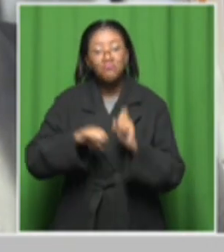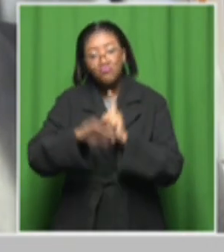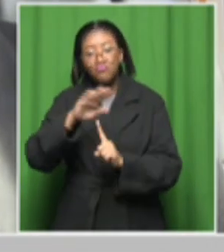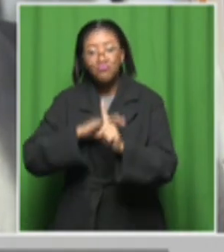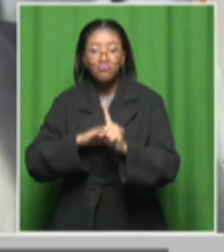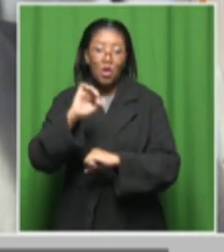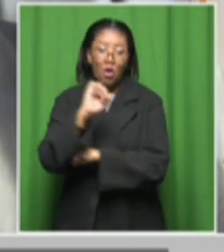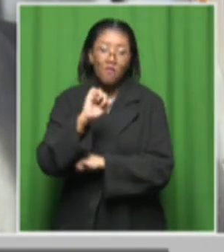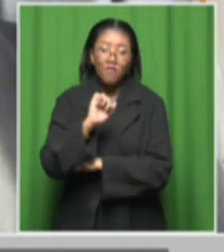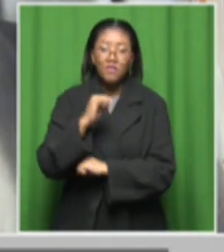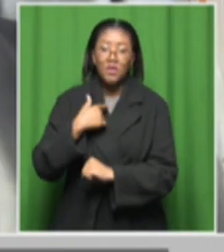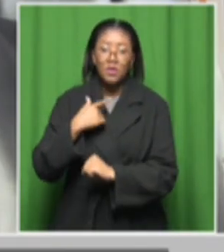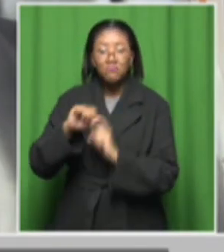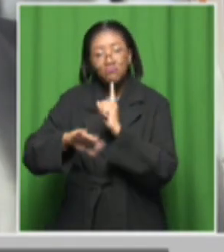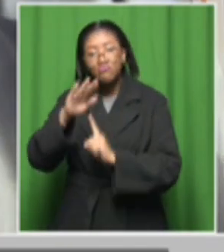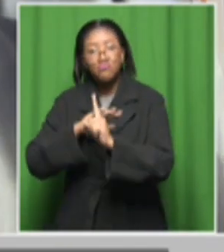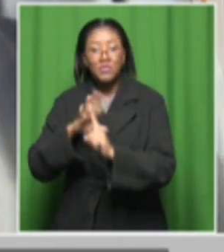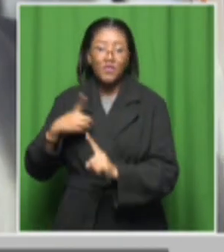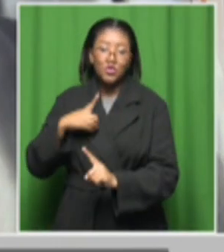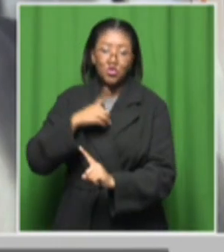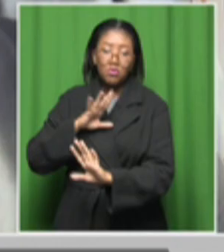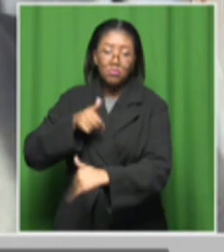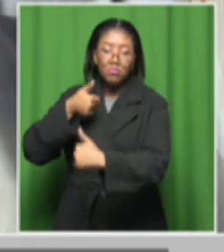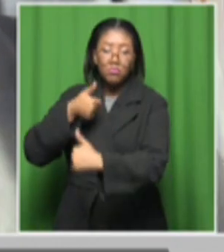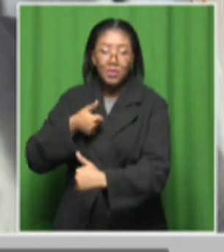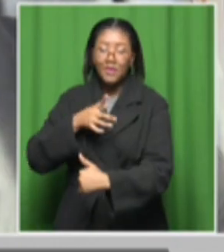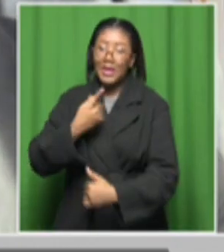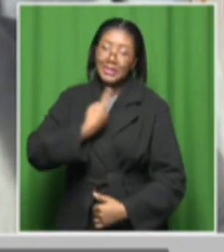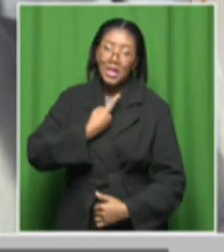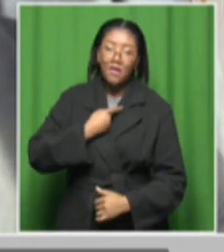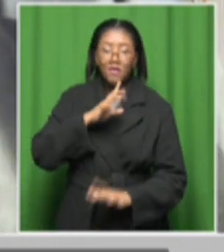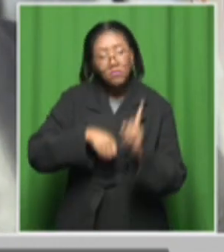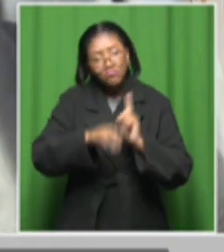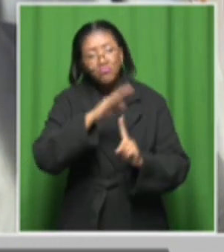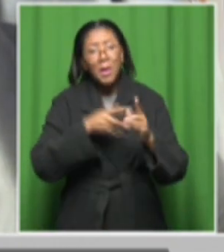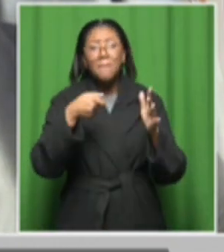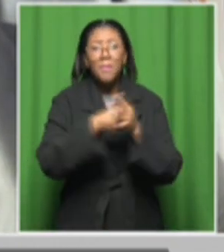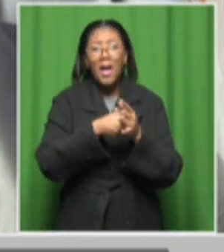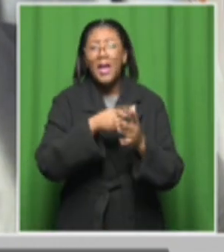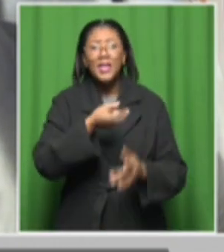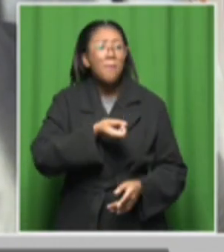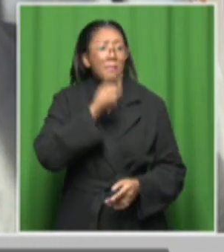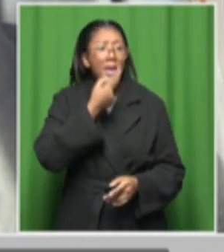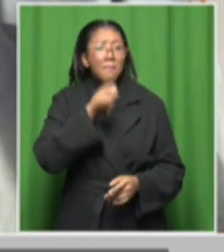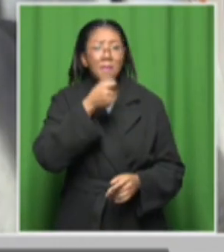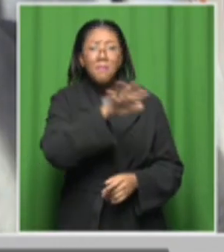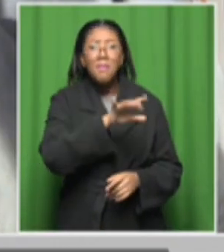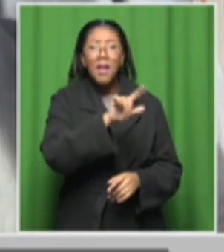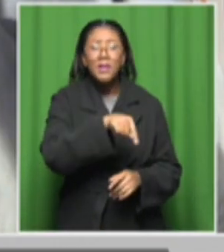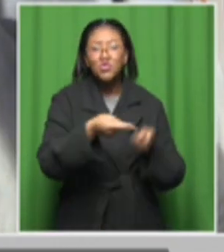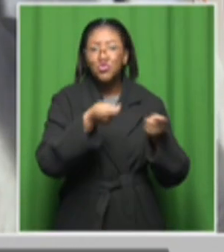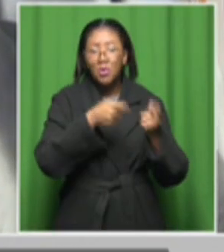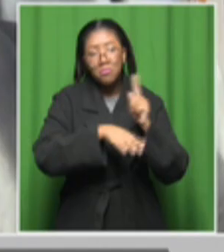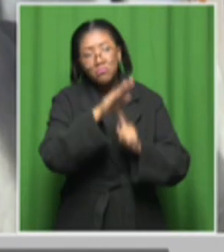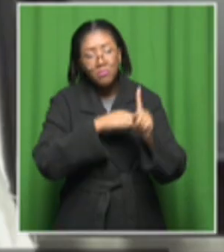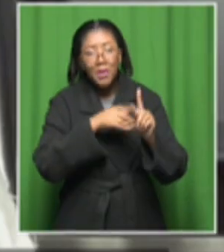majority of them, they come to my rooms, they have been self-treated or have been treated by their family doctors. The problem with